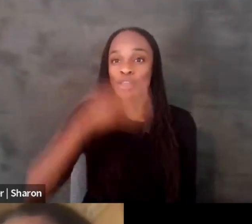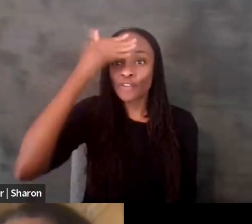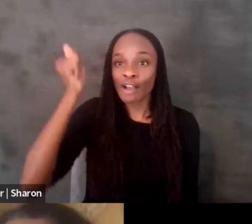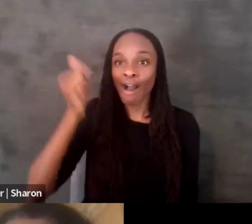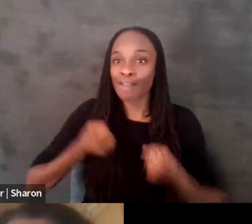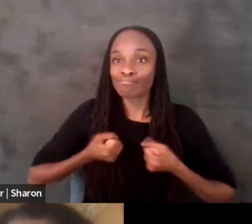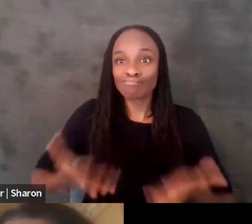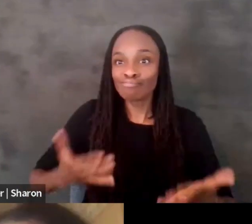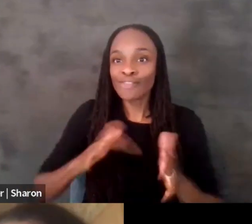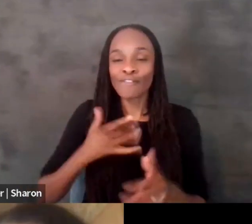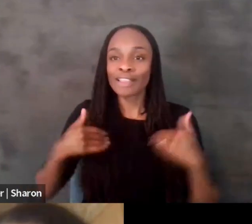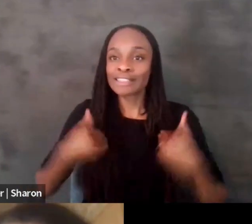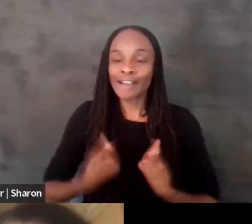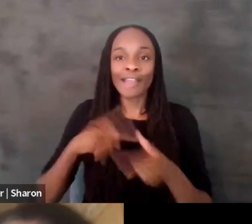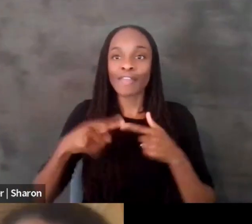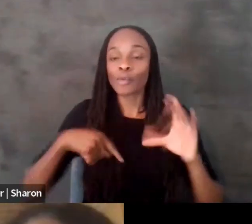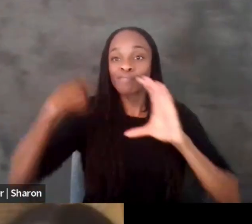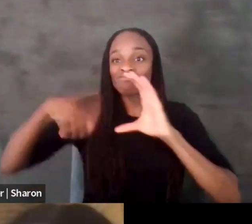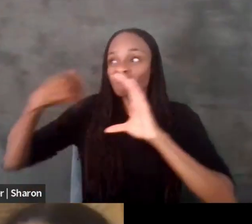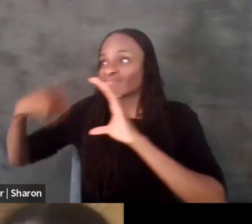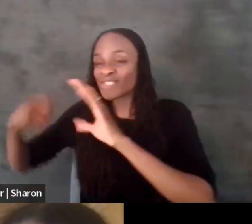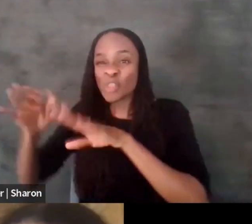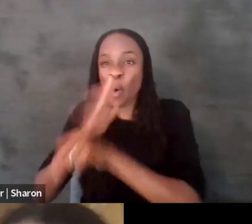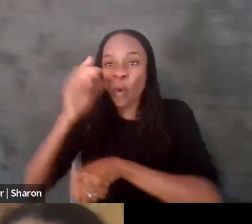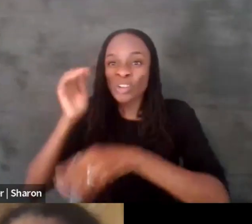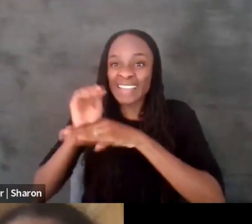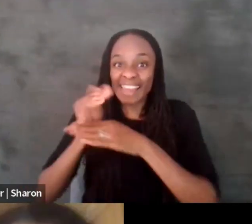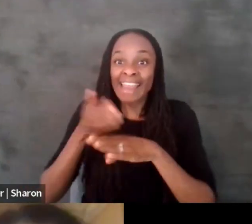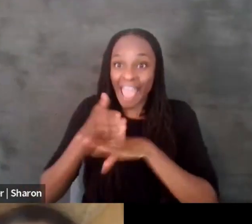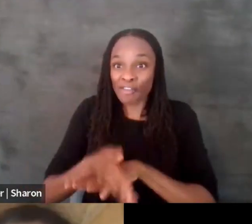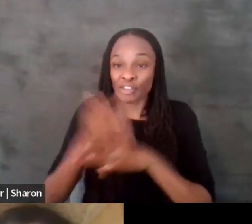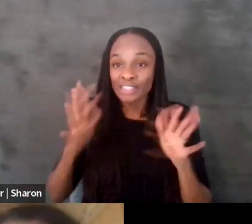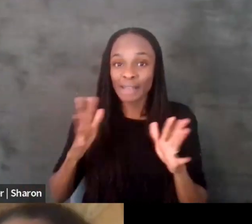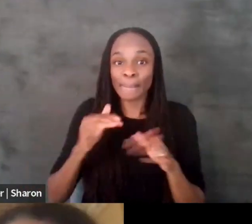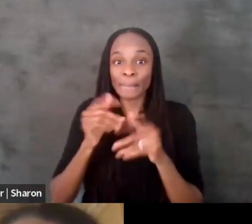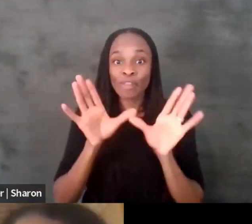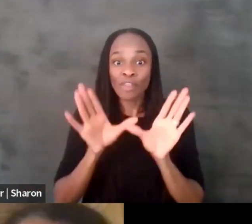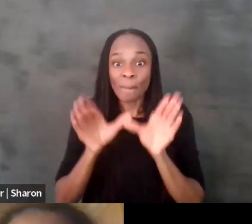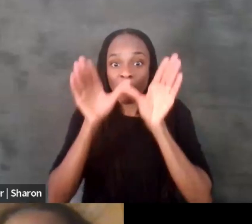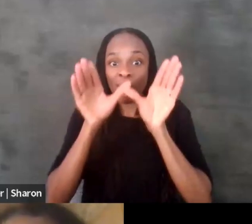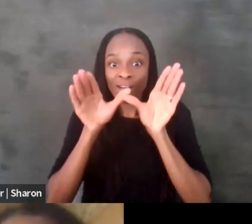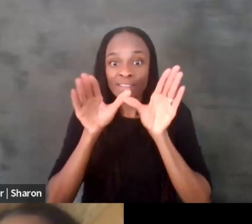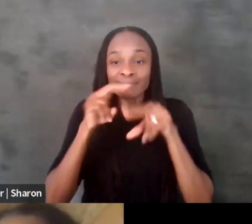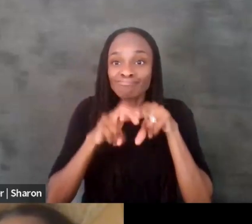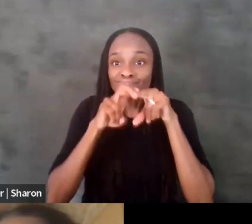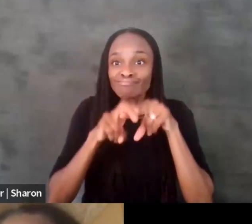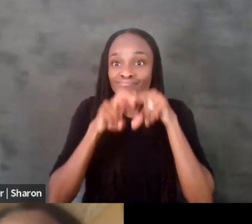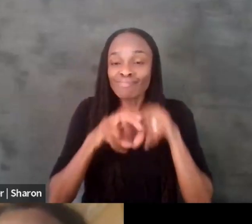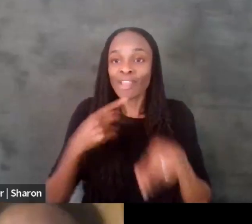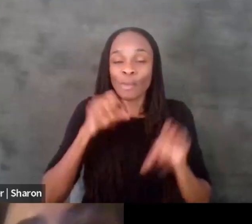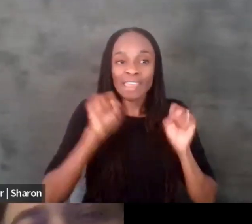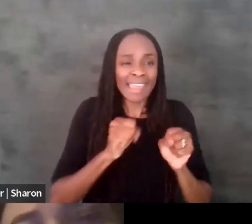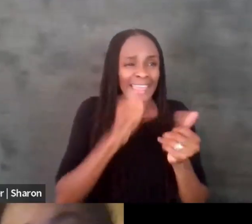just spend the whole night shooting even after they were done because the moths would No. keep sitting Wow. there. So we could go one by Oh. one and film them. And that